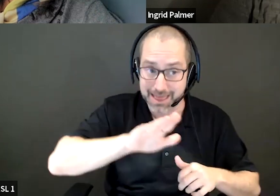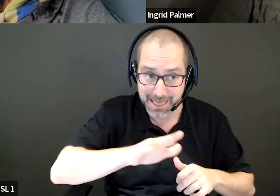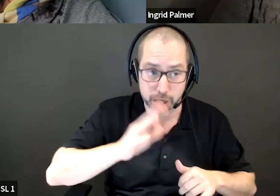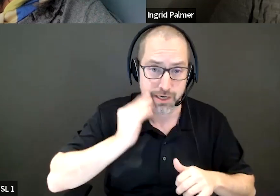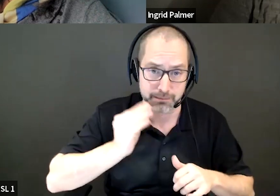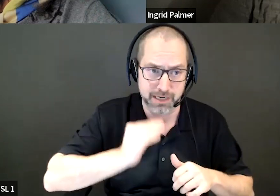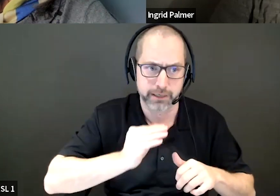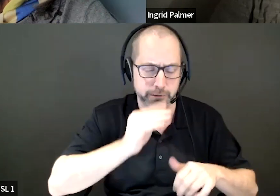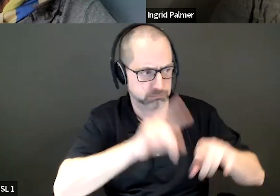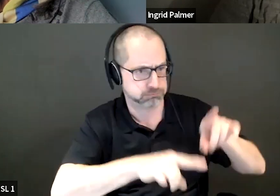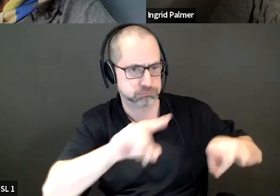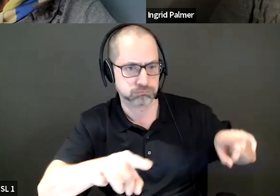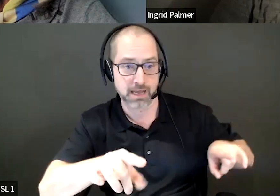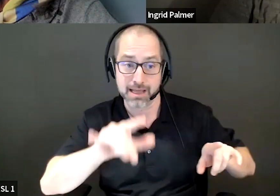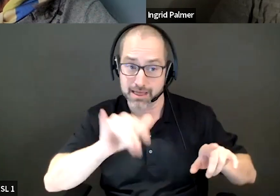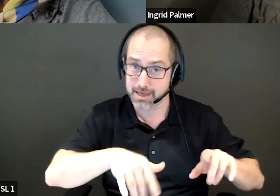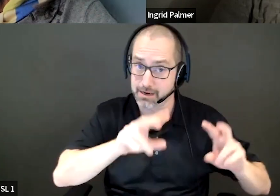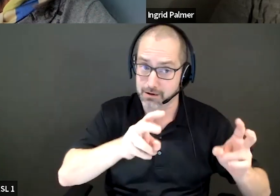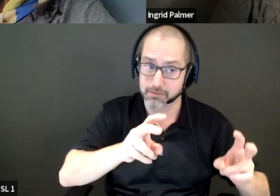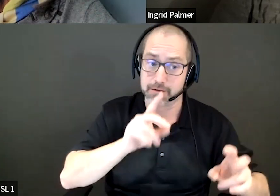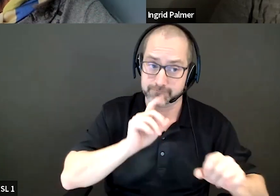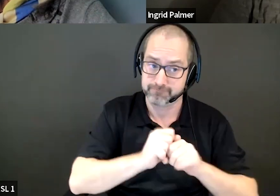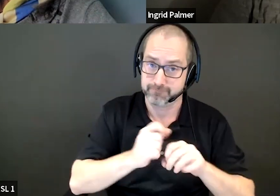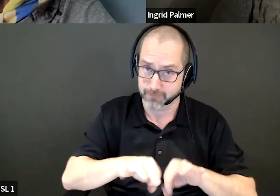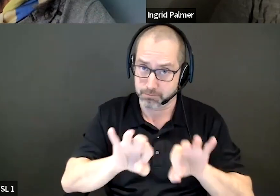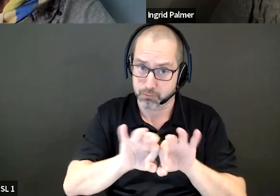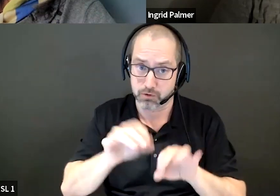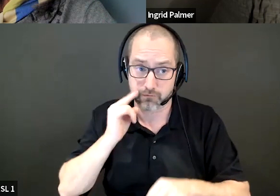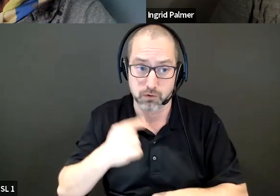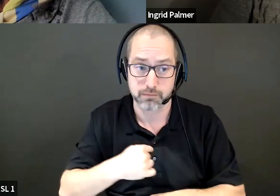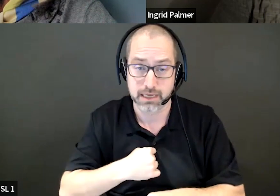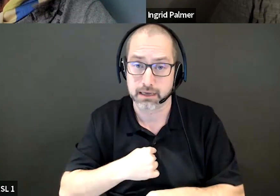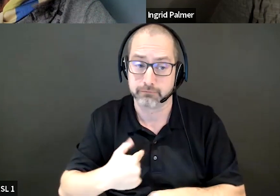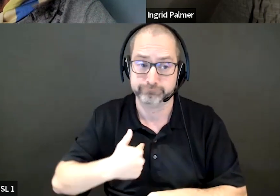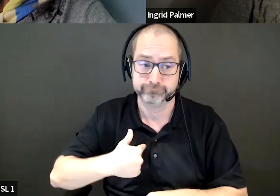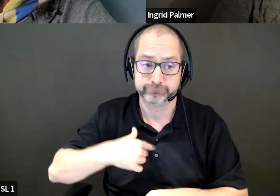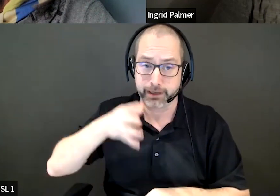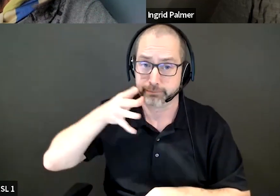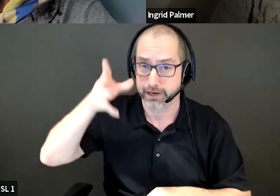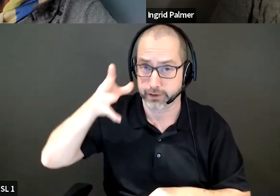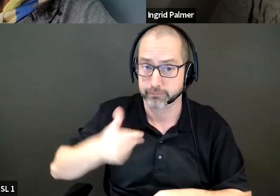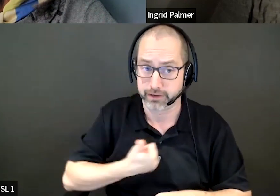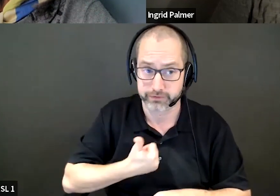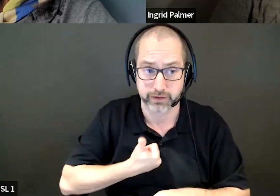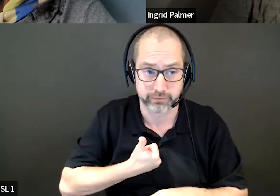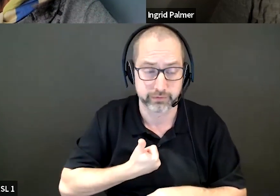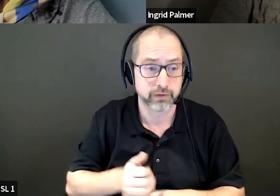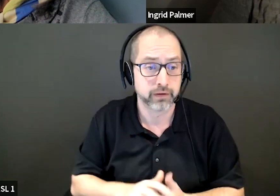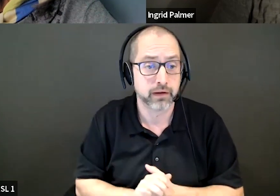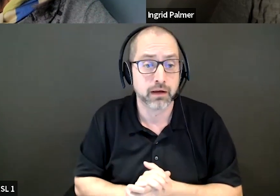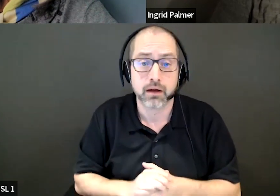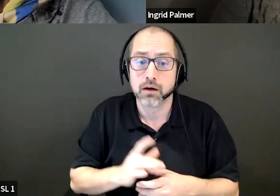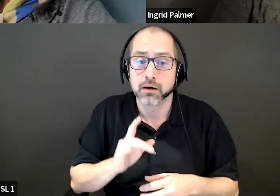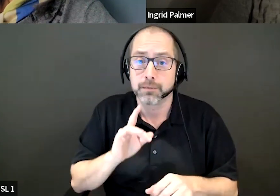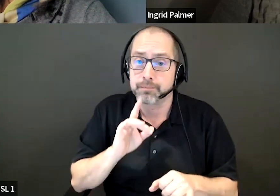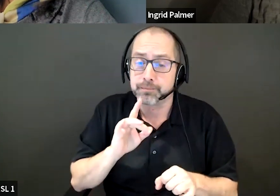one is particularly dear to my heart as a parent myself. There really is